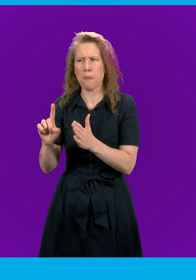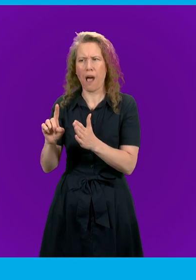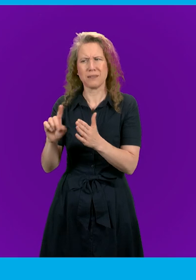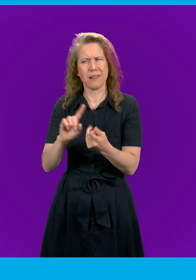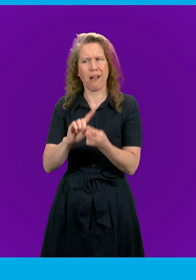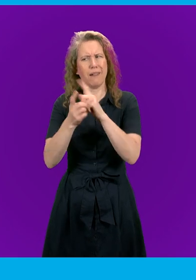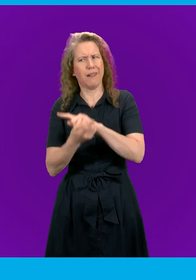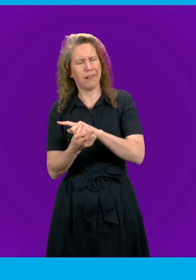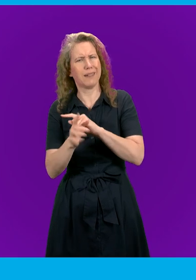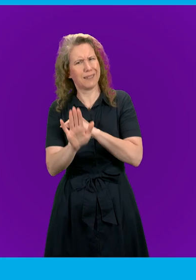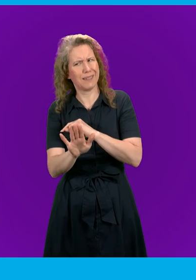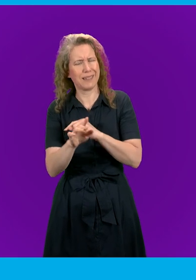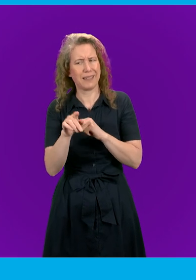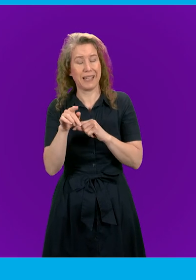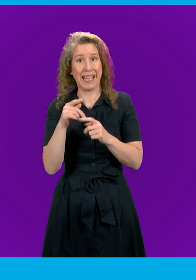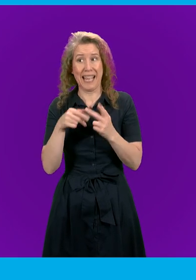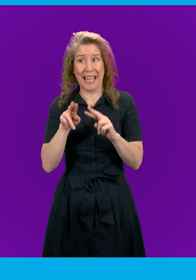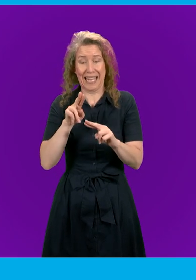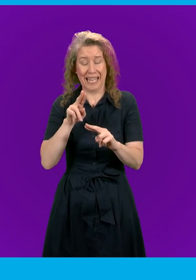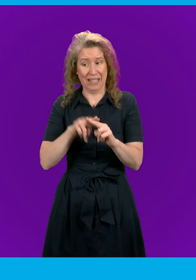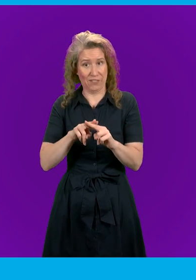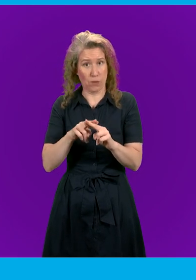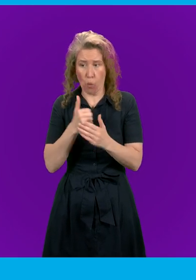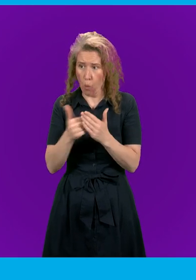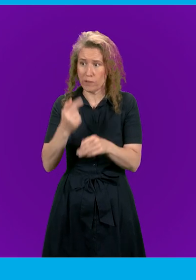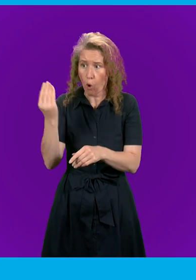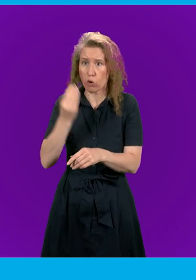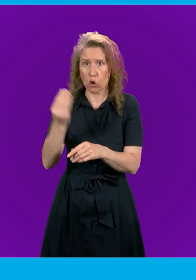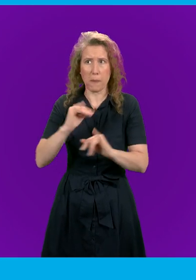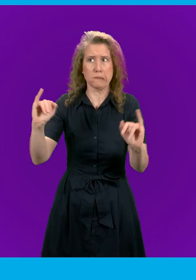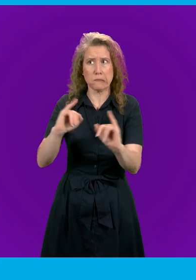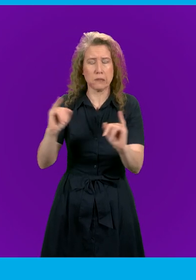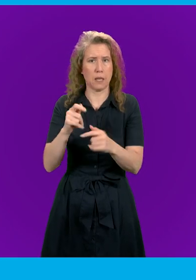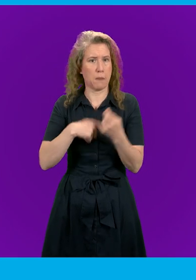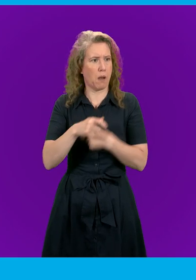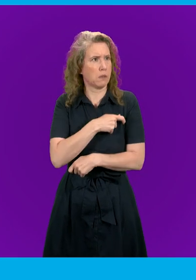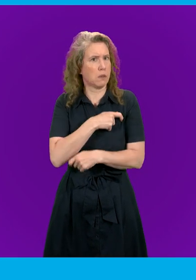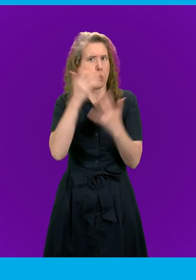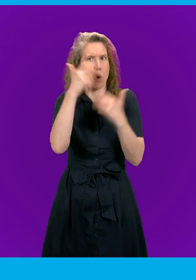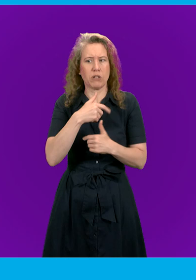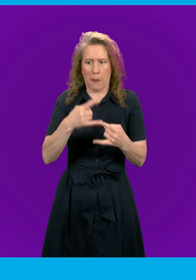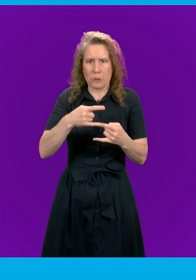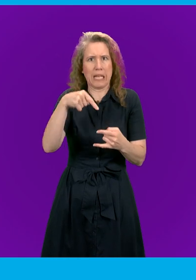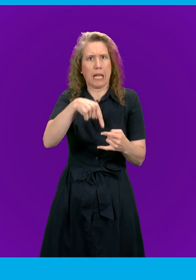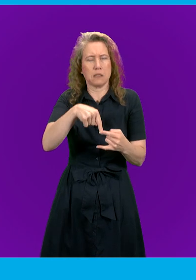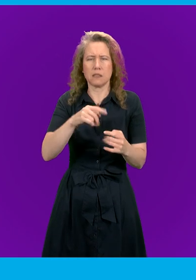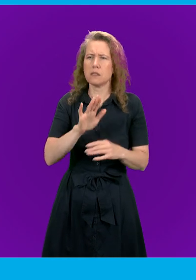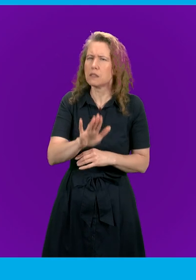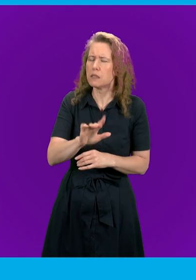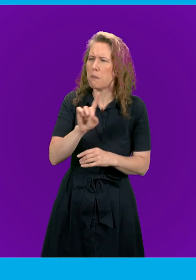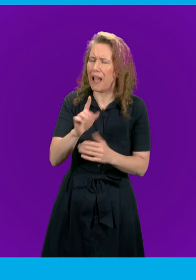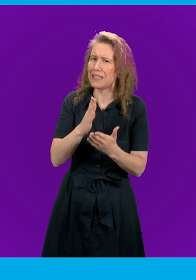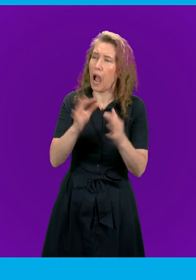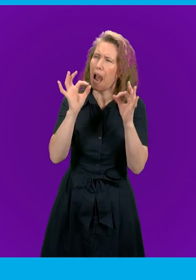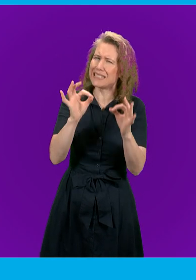flip side. I mean, one is that it can make people very anxious and kind of worried about sex itself, whereas, you know, the ideal